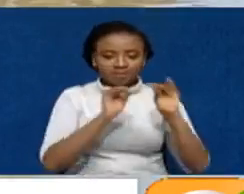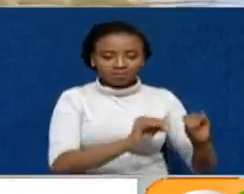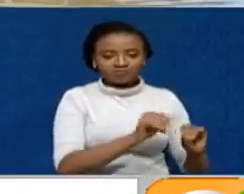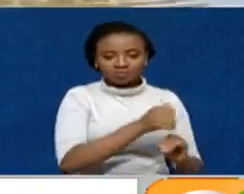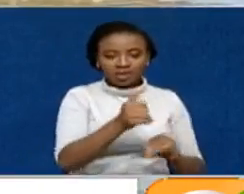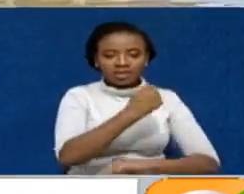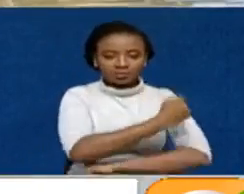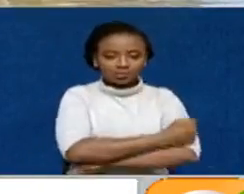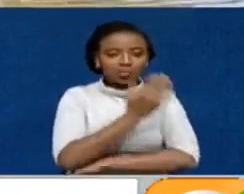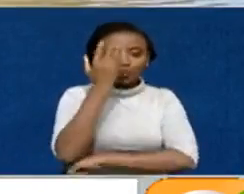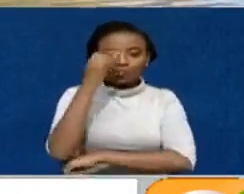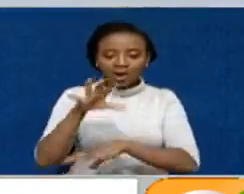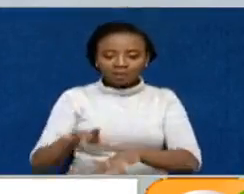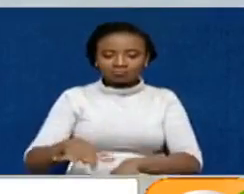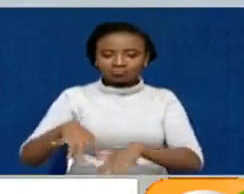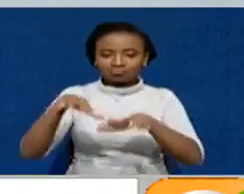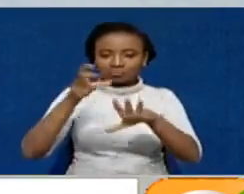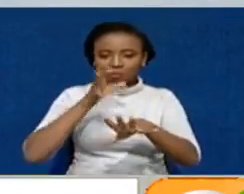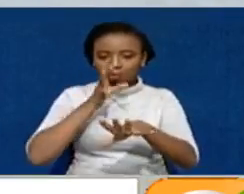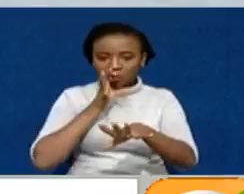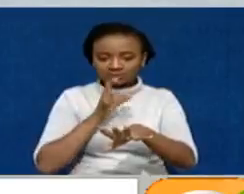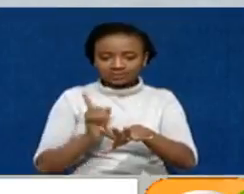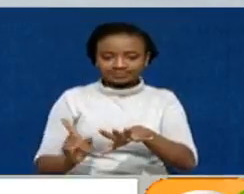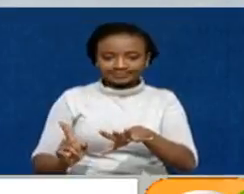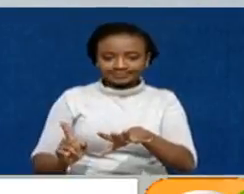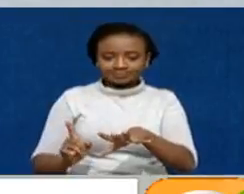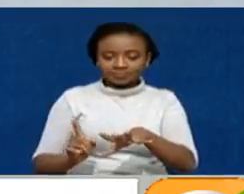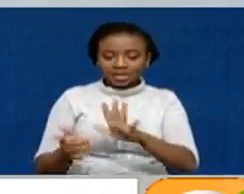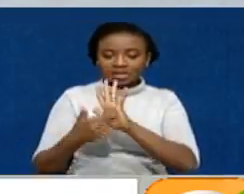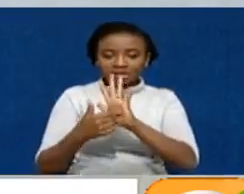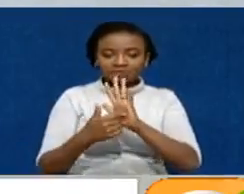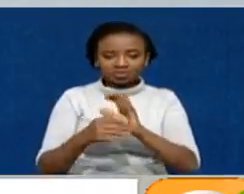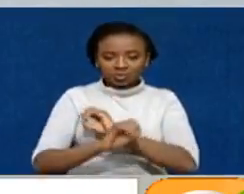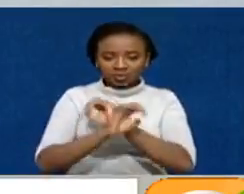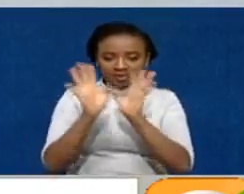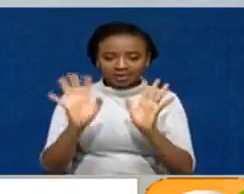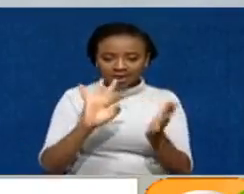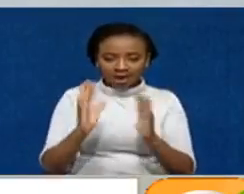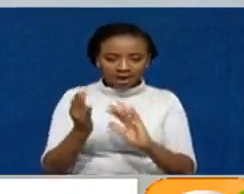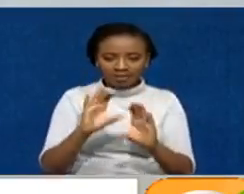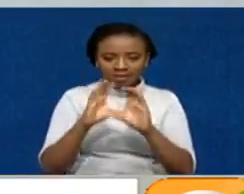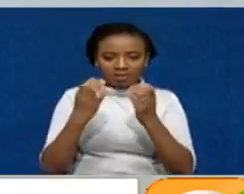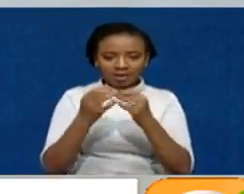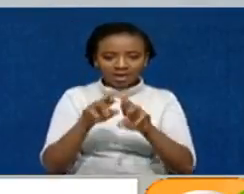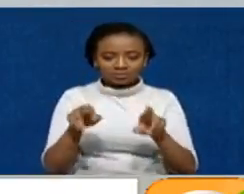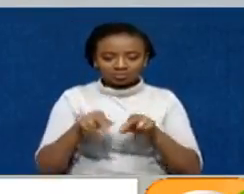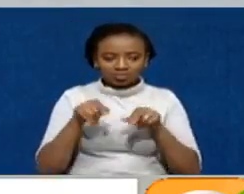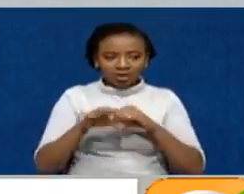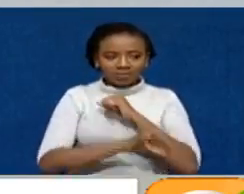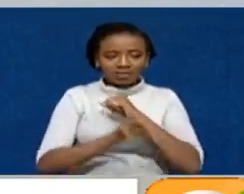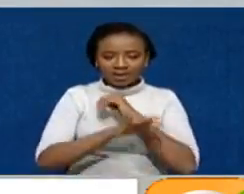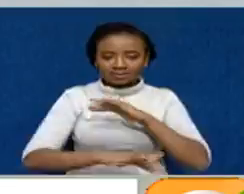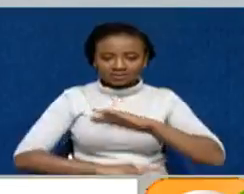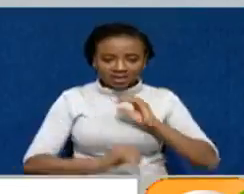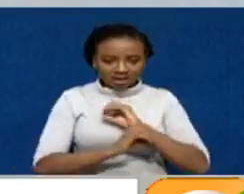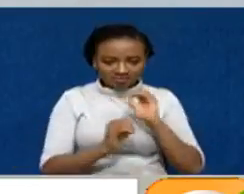nearby schools due to the flooding. The situation here painting a grim picture of a classroom's deficit in the country that the